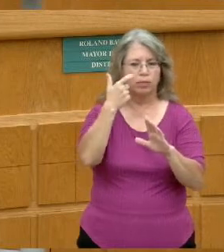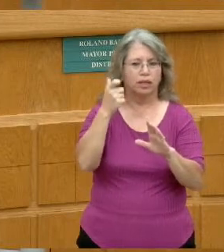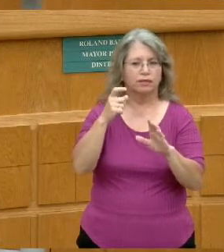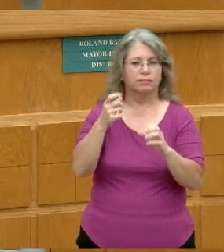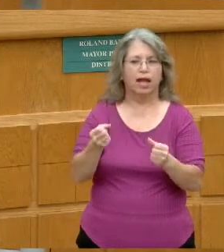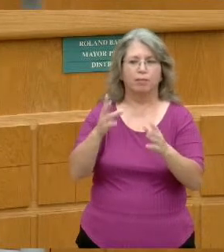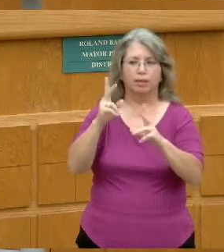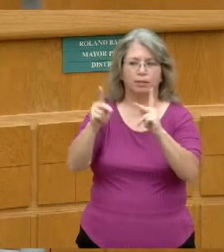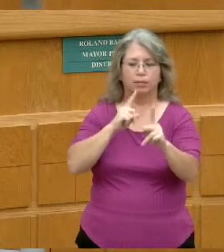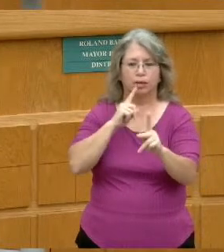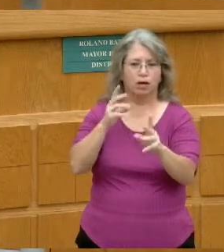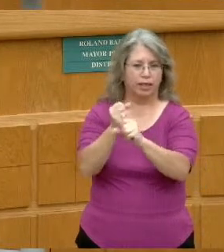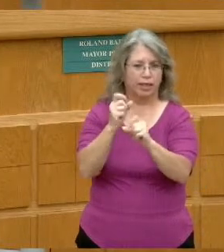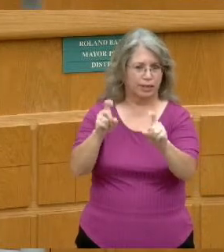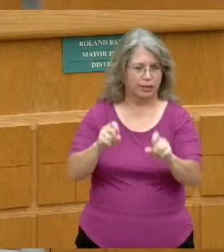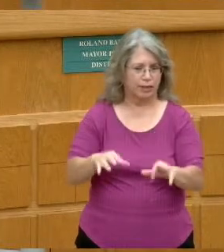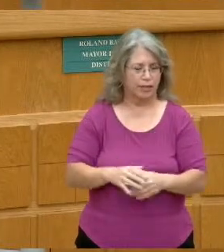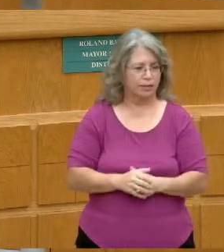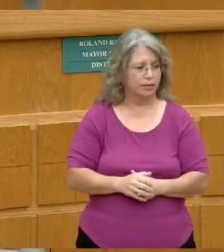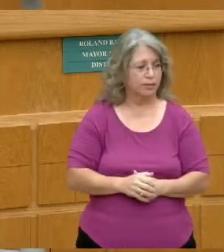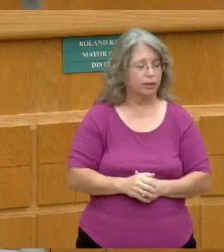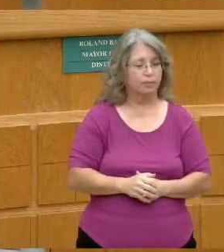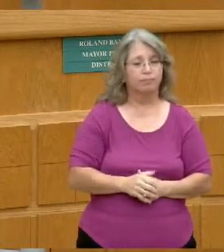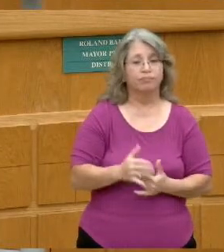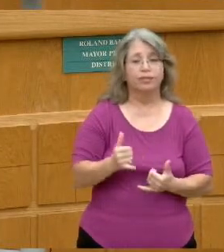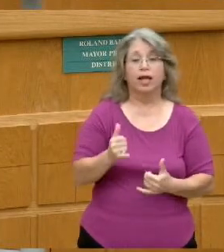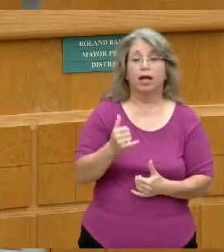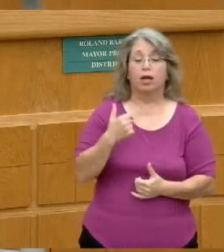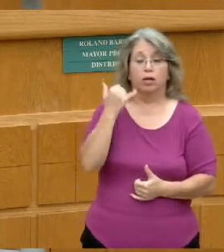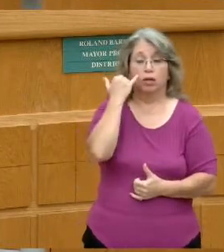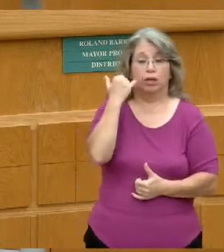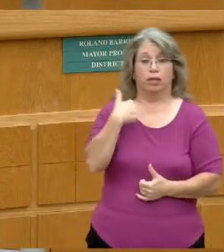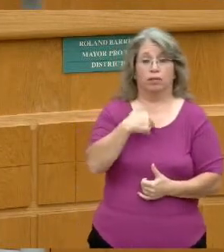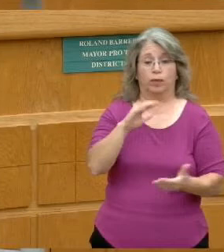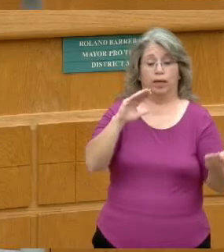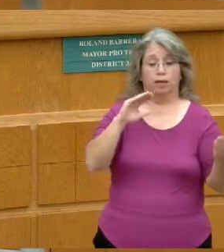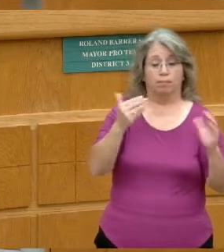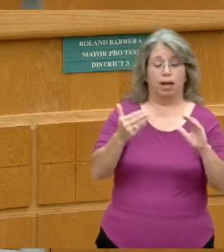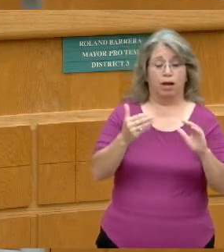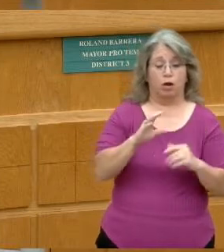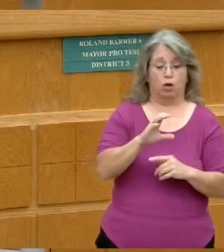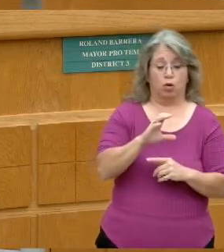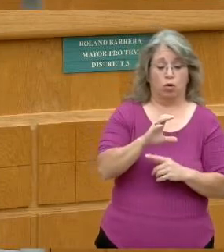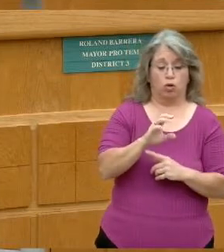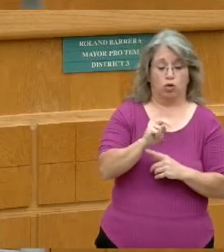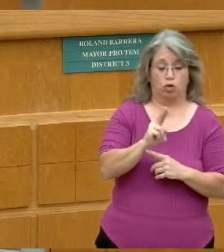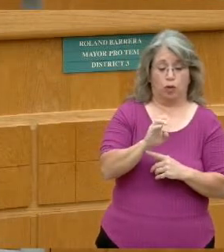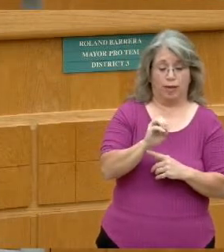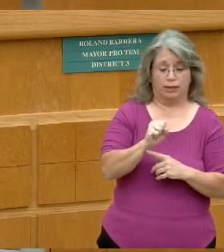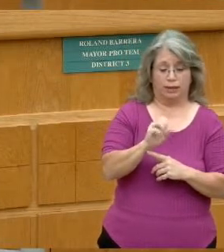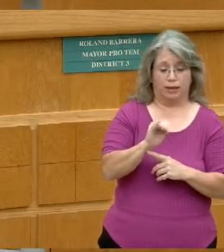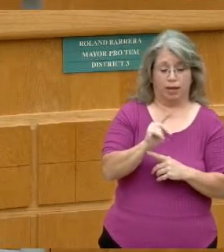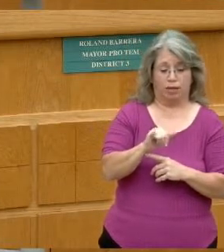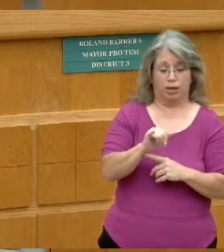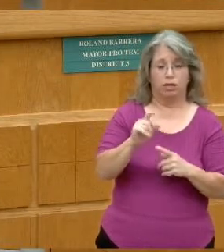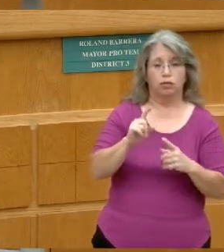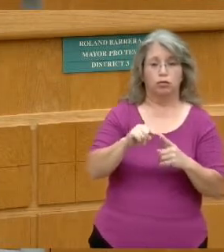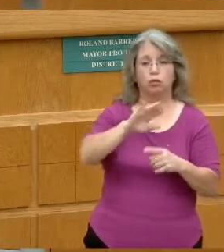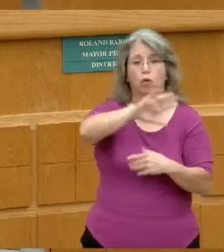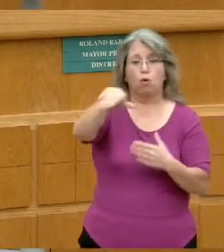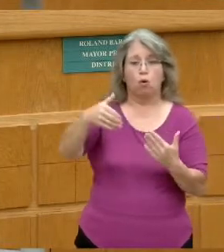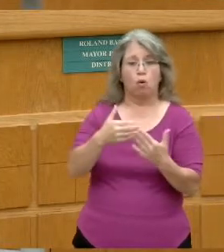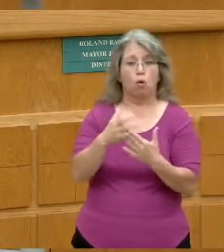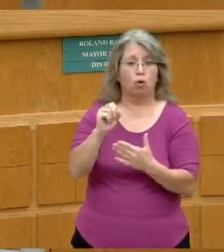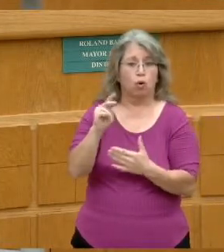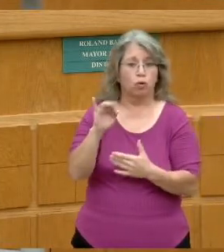we can compare what's going on in Nueces County to the rest of the Coastal Bend area. This is the number of new cases per day. Last week, we were about even. We were close